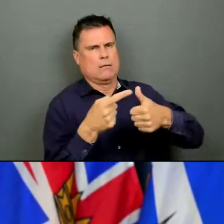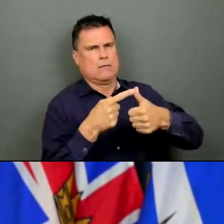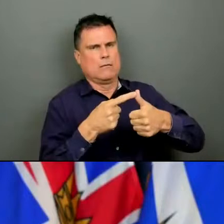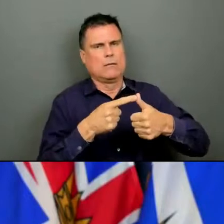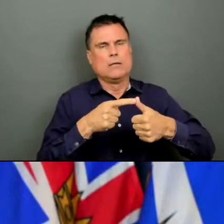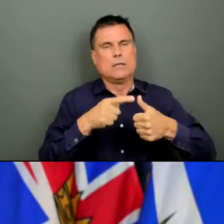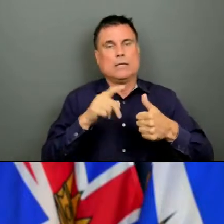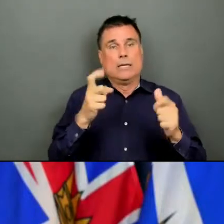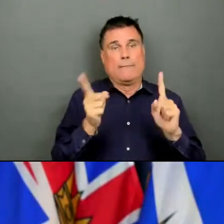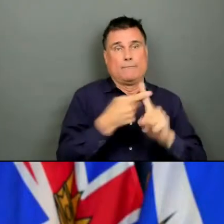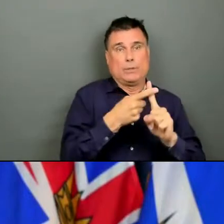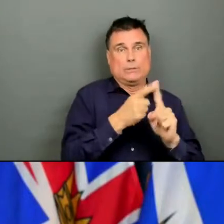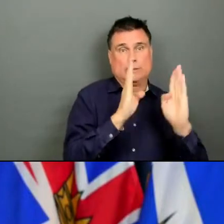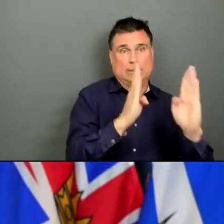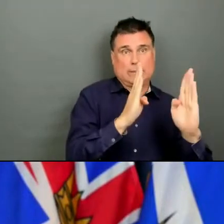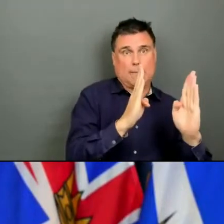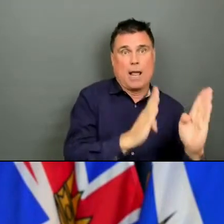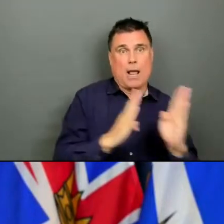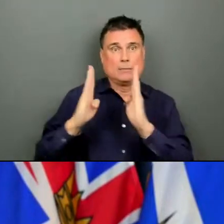Premier will be joining us at that time.